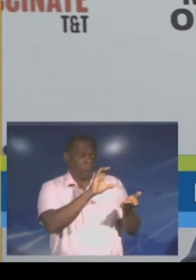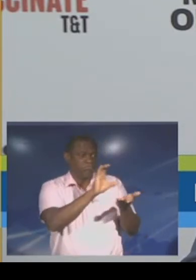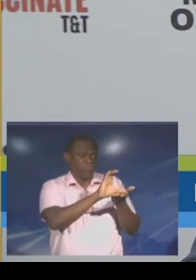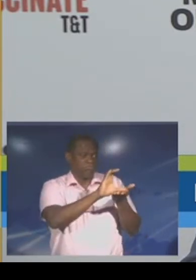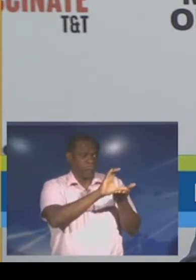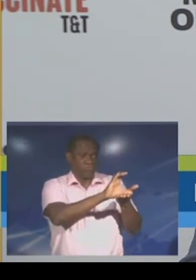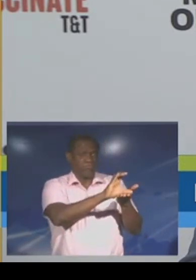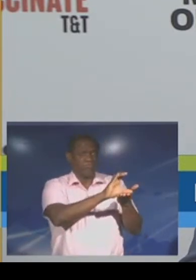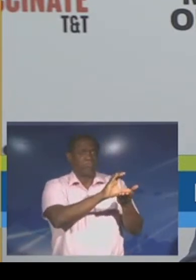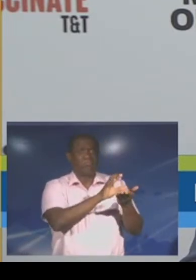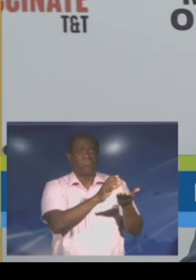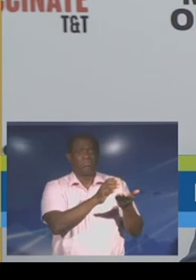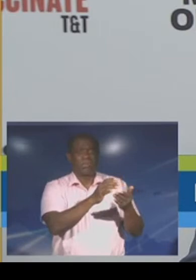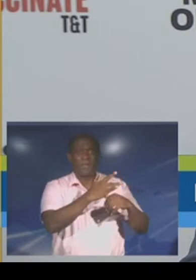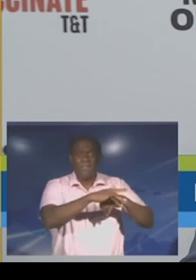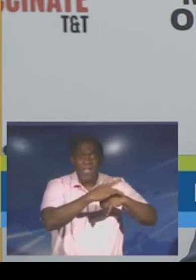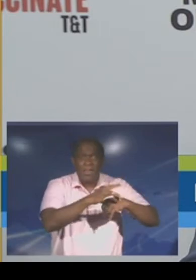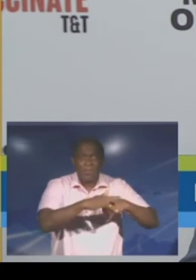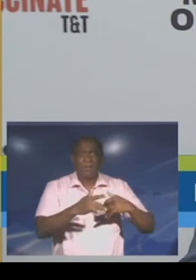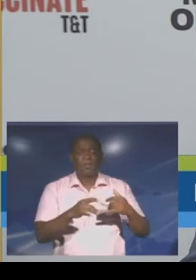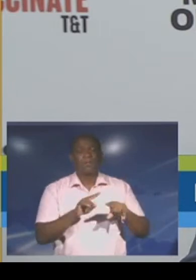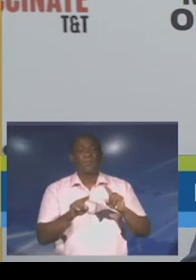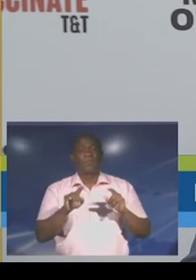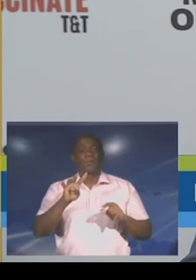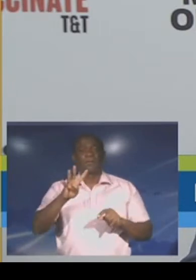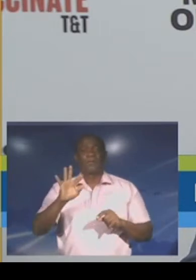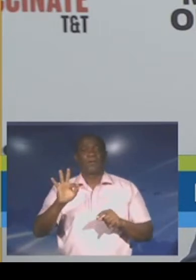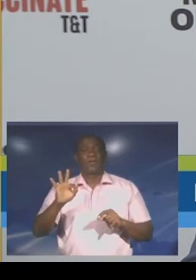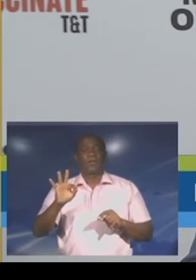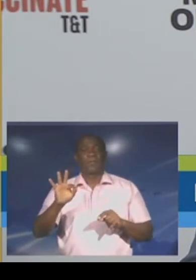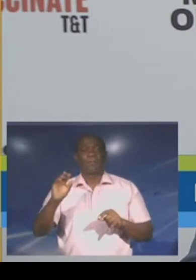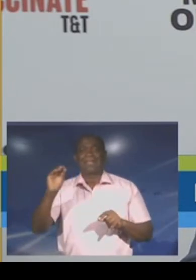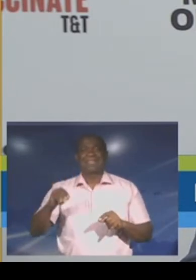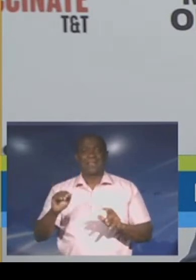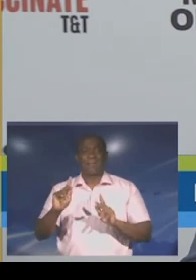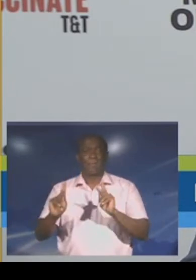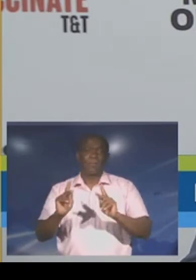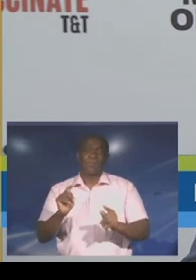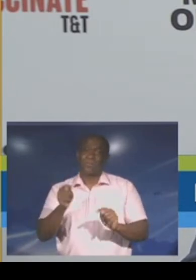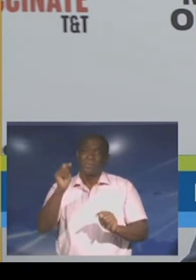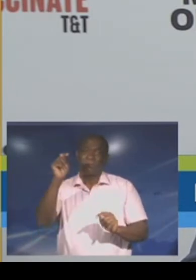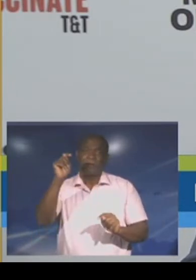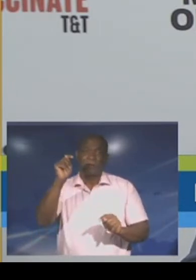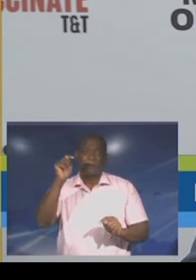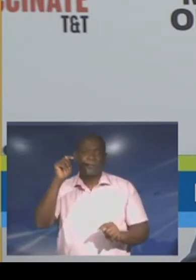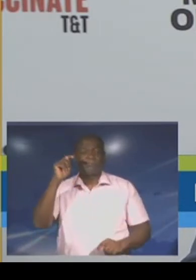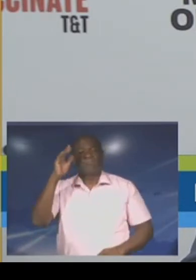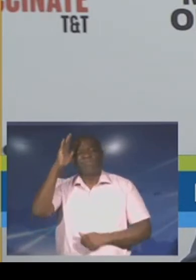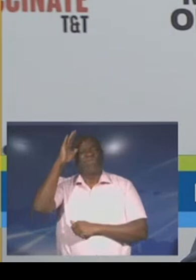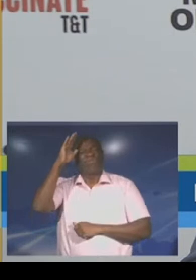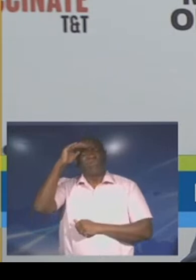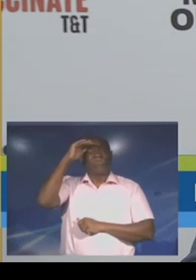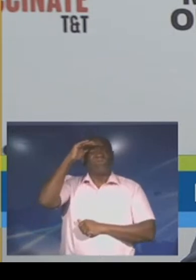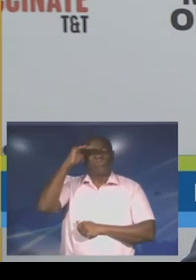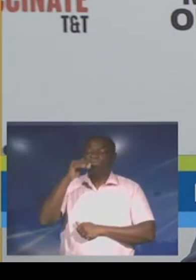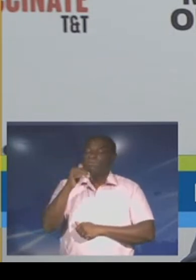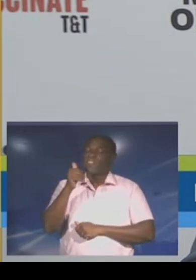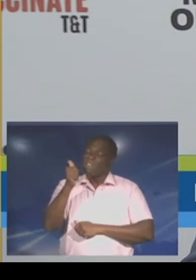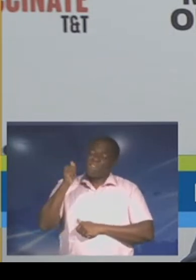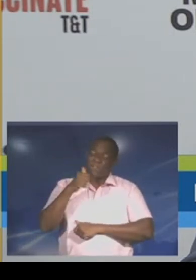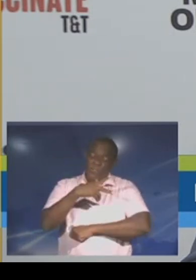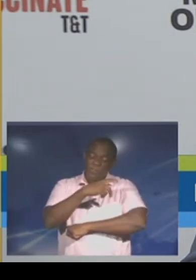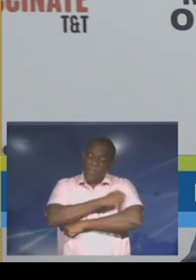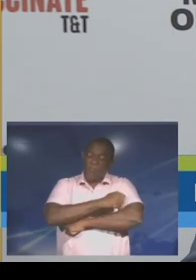But 49% of the population has made up their minds. They are not going to be vaccinated, and that's the risk they